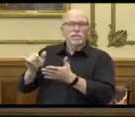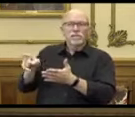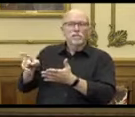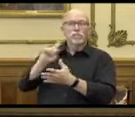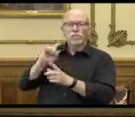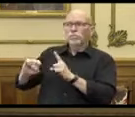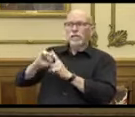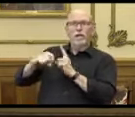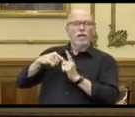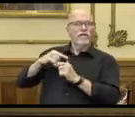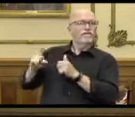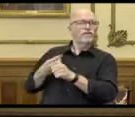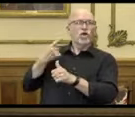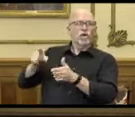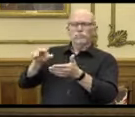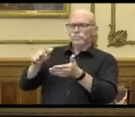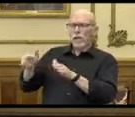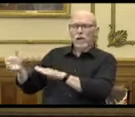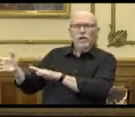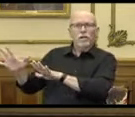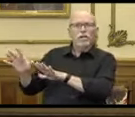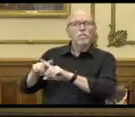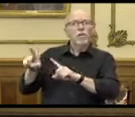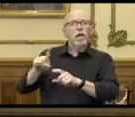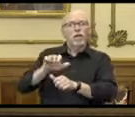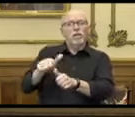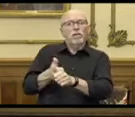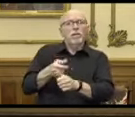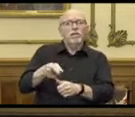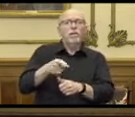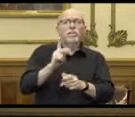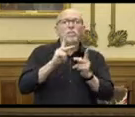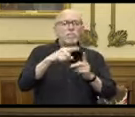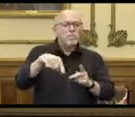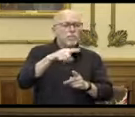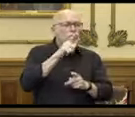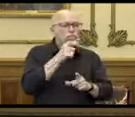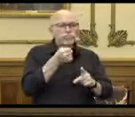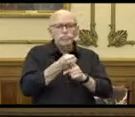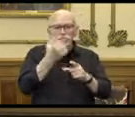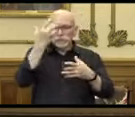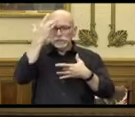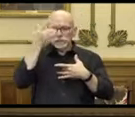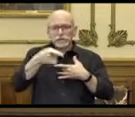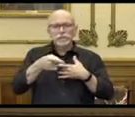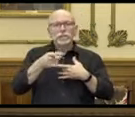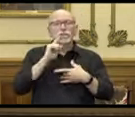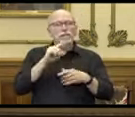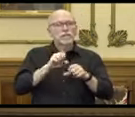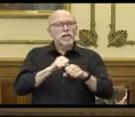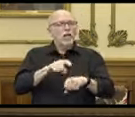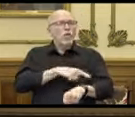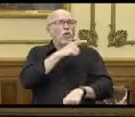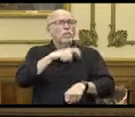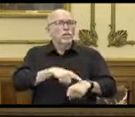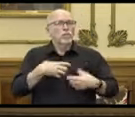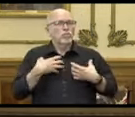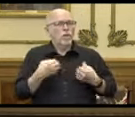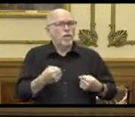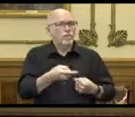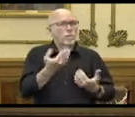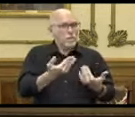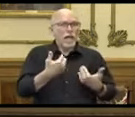our attention. But the underlying cohort of individuals that have had the disease take a long time to recover, may